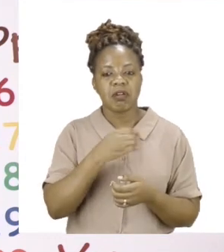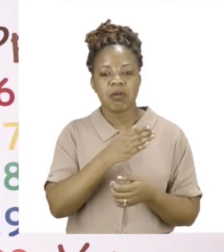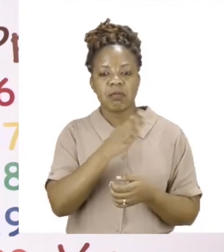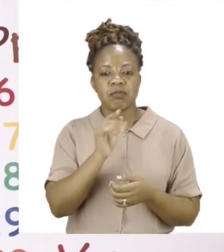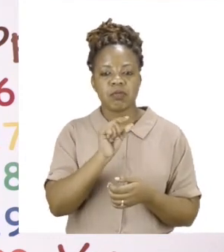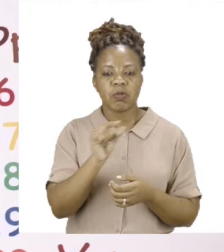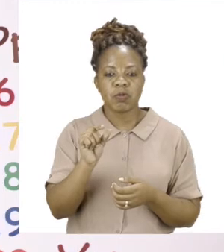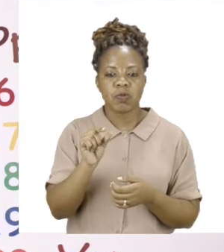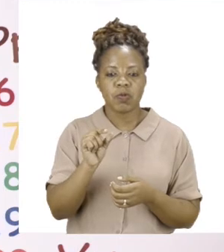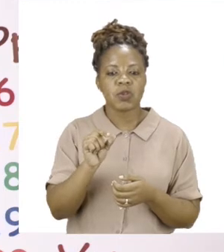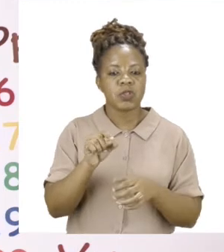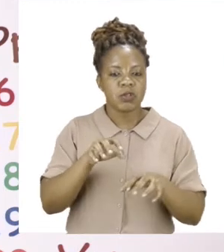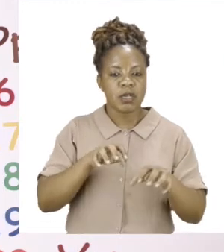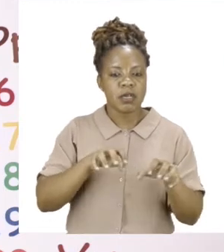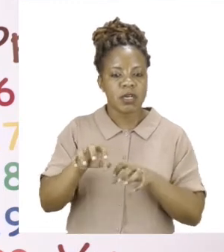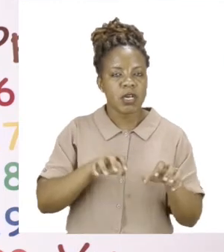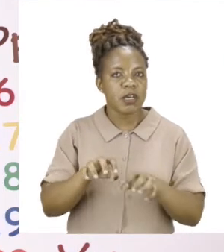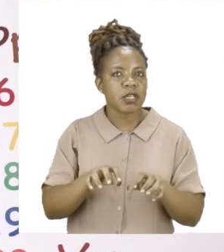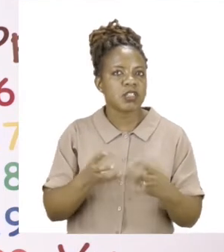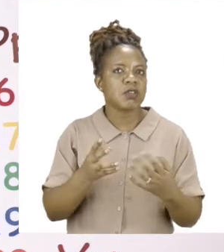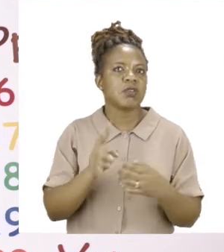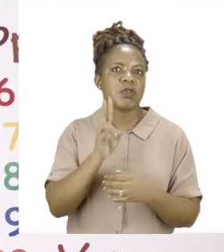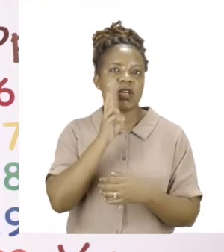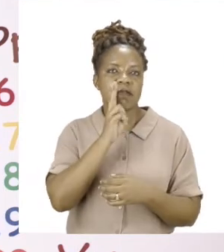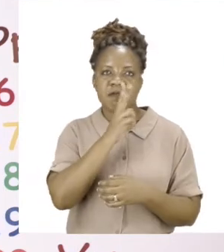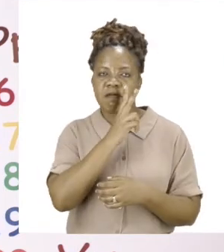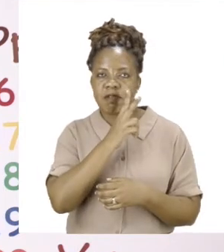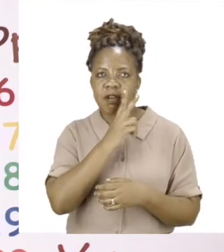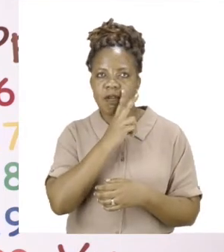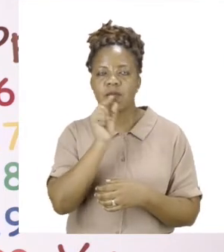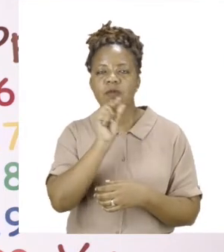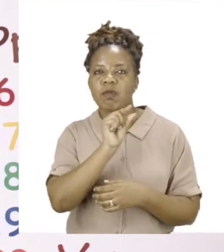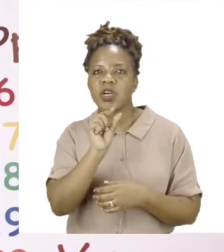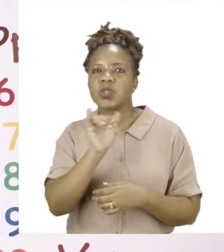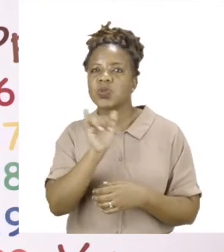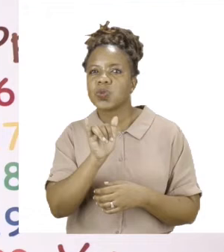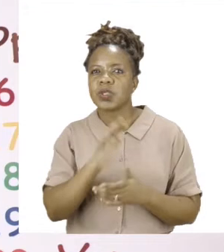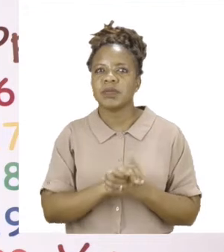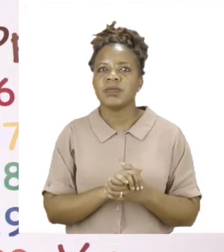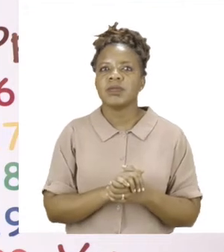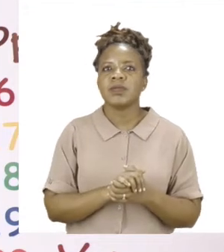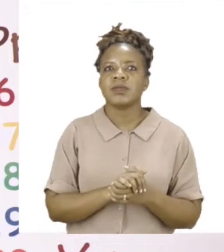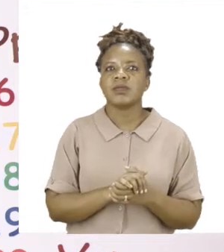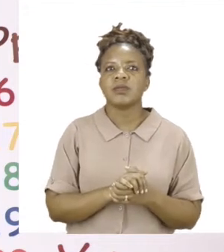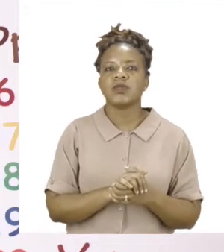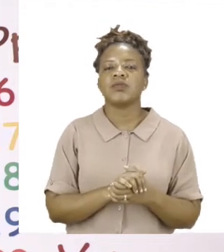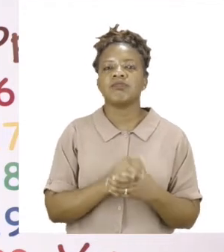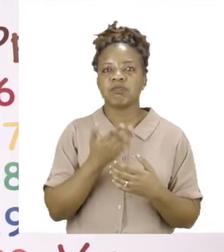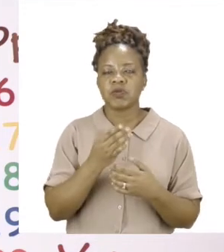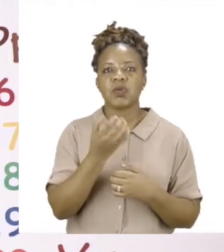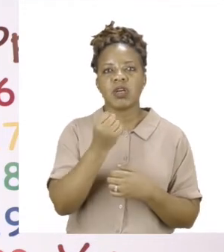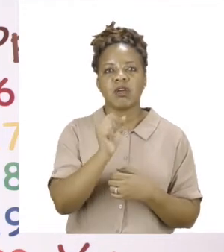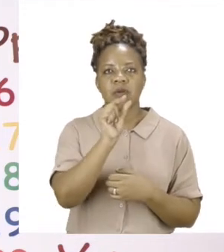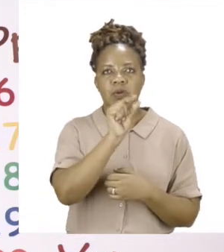or a word that shows another action. So we can say I, and then we can take the word